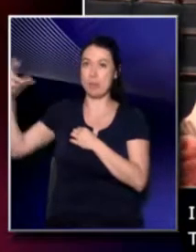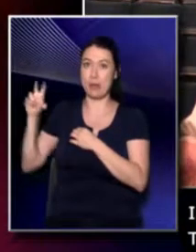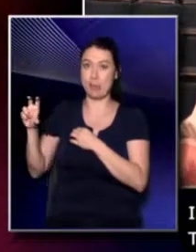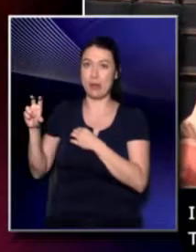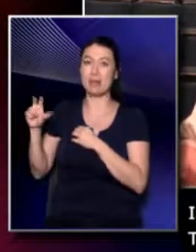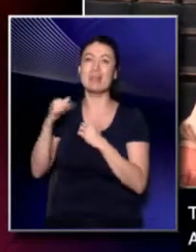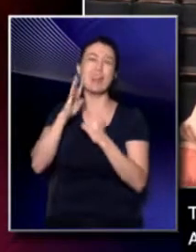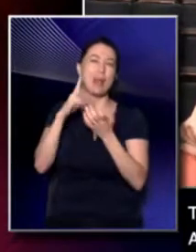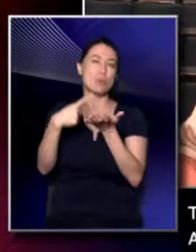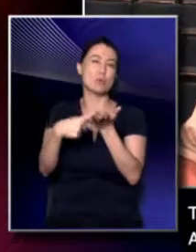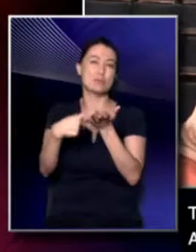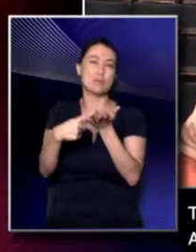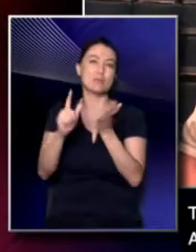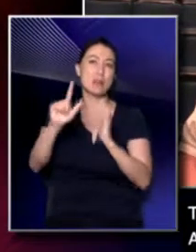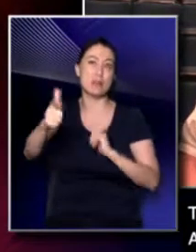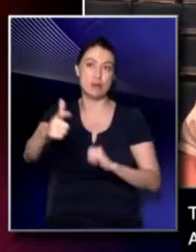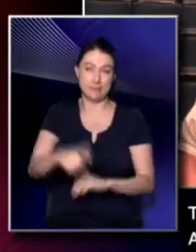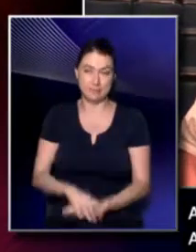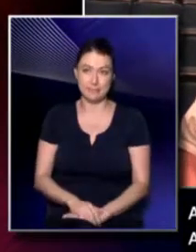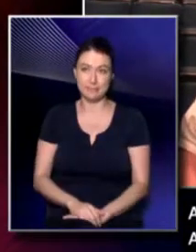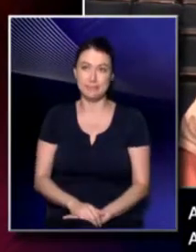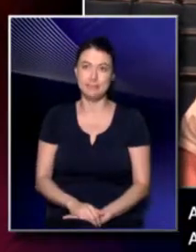I'll discuss that later.